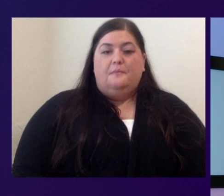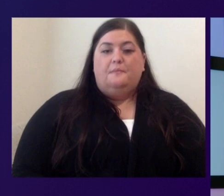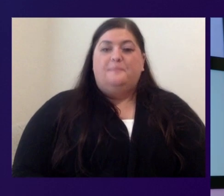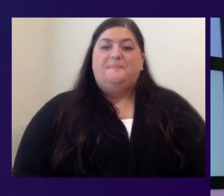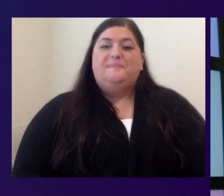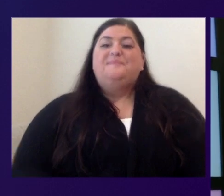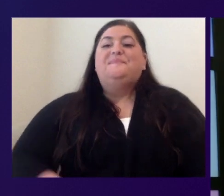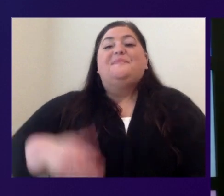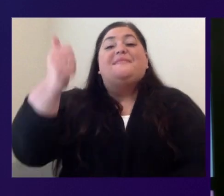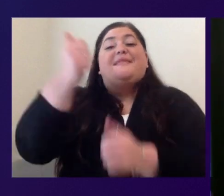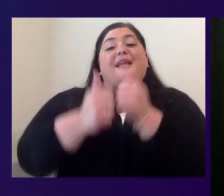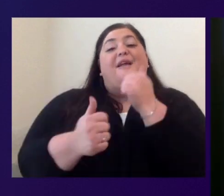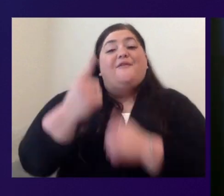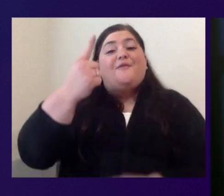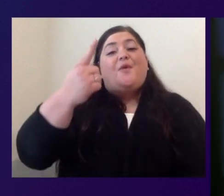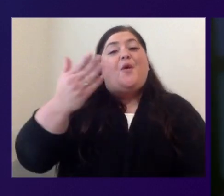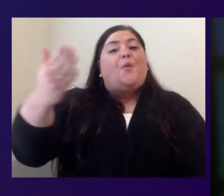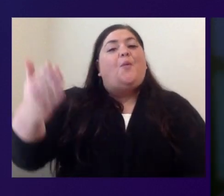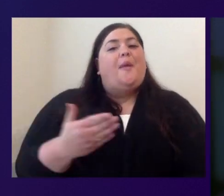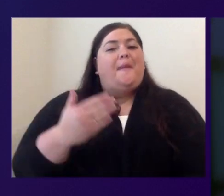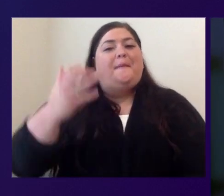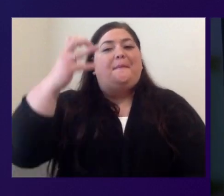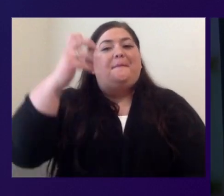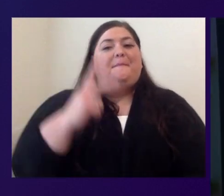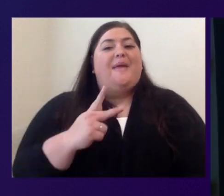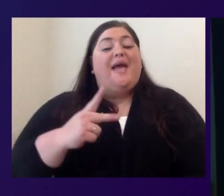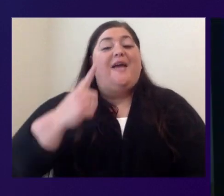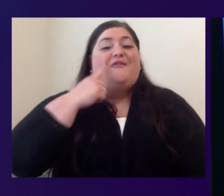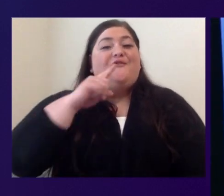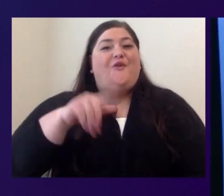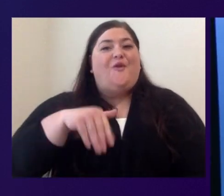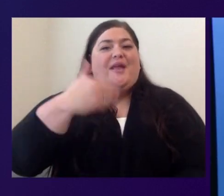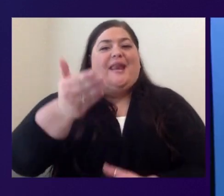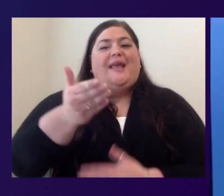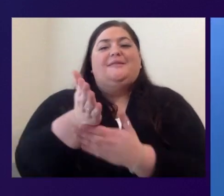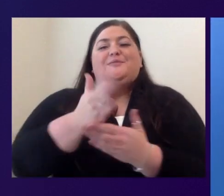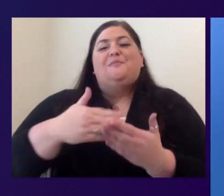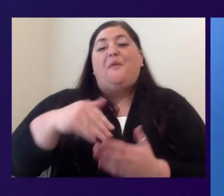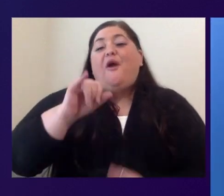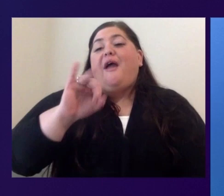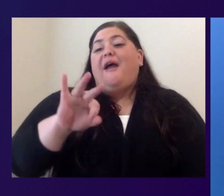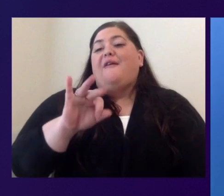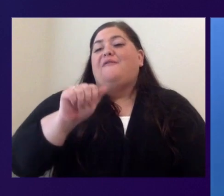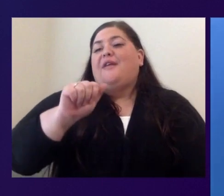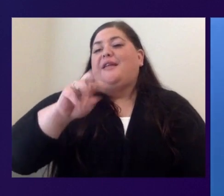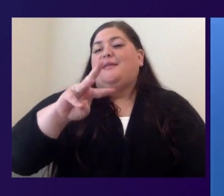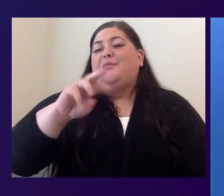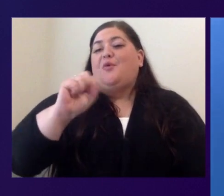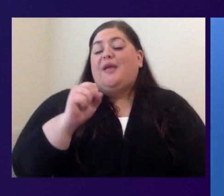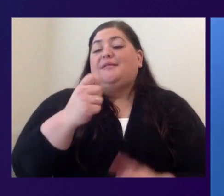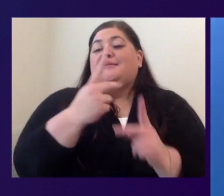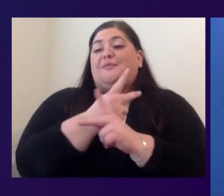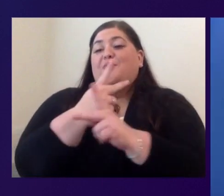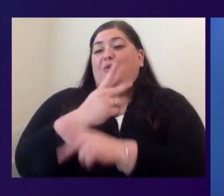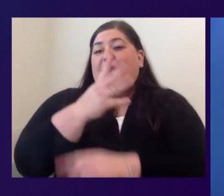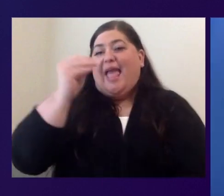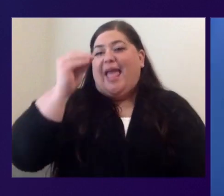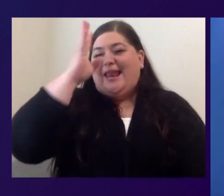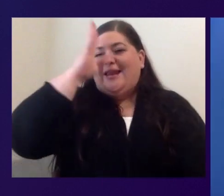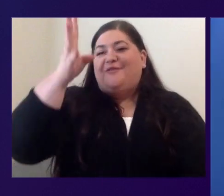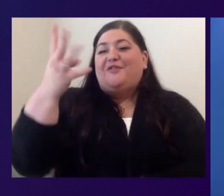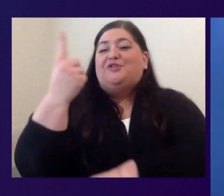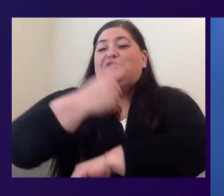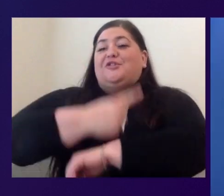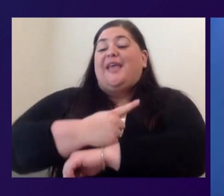everyone, welcome back to another segment of the 2023 AWS End User Computing Innovation Day. I'm your